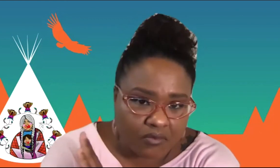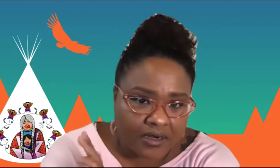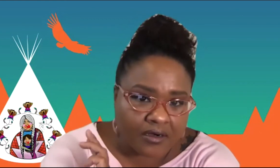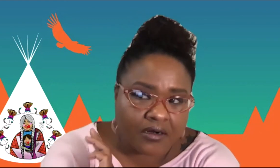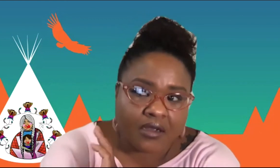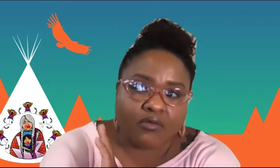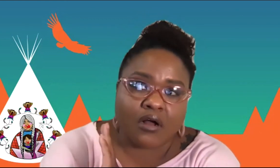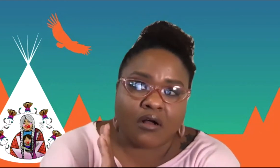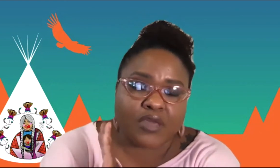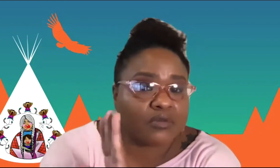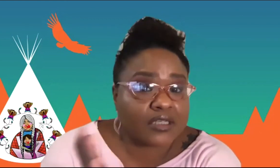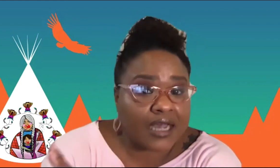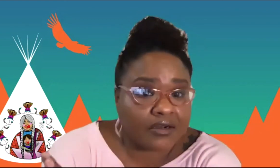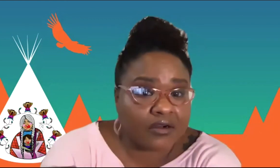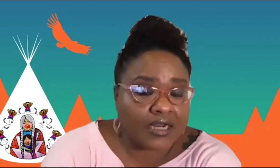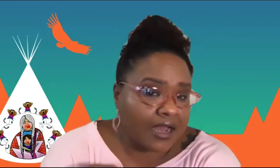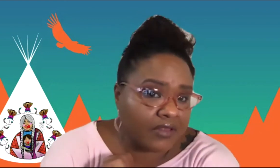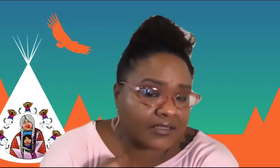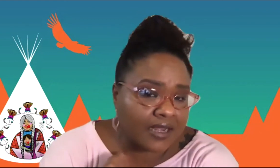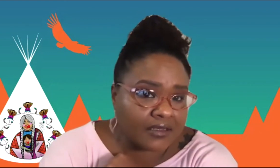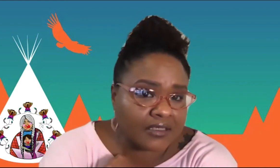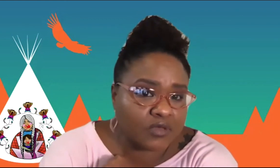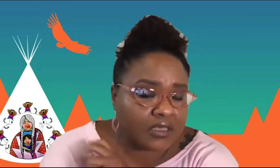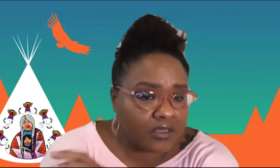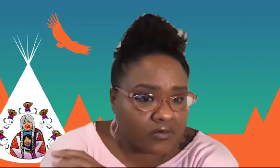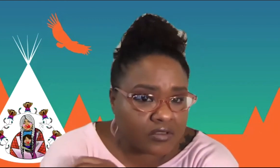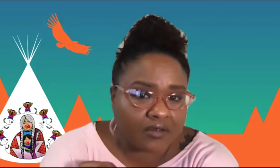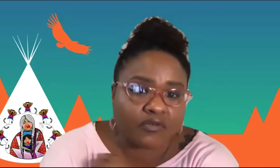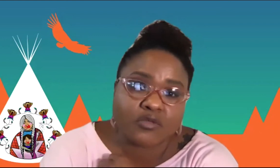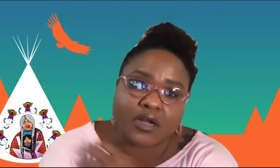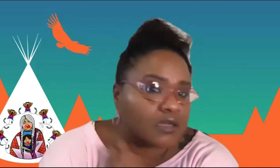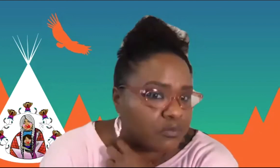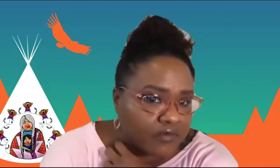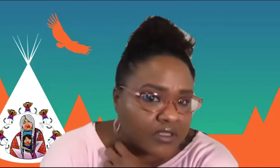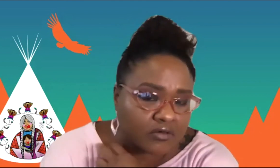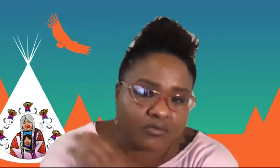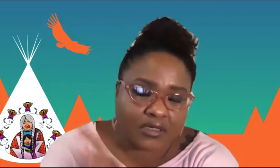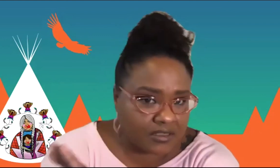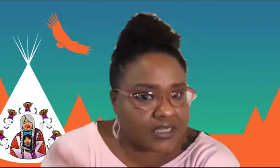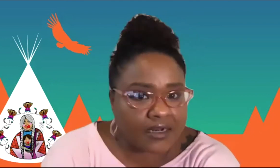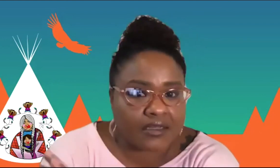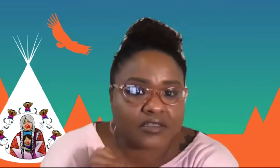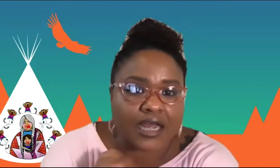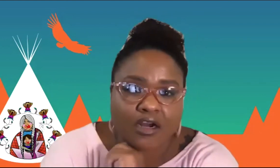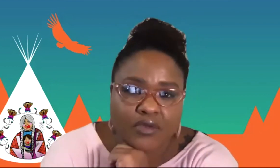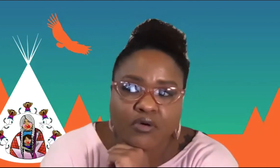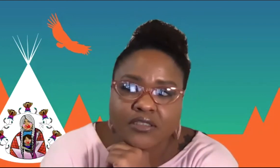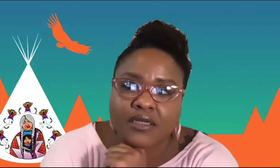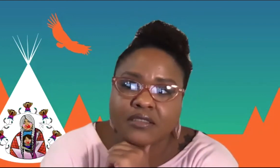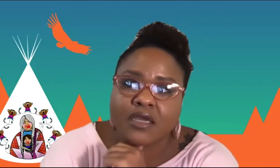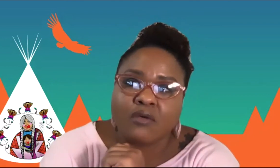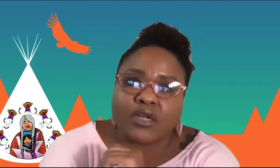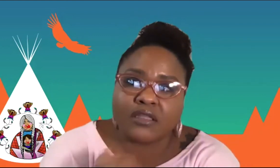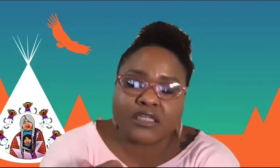made aware, we'll all be able to guide her in how that data is being used. Of course, we're not going to be privy to it because it's data and there's an IRB